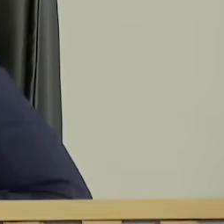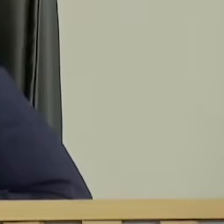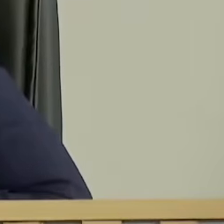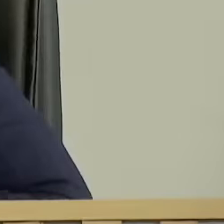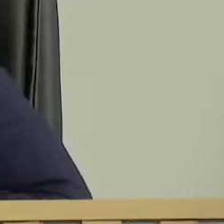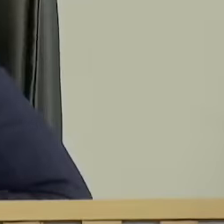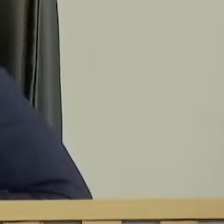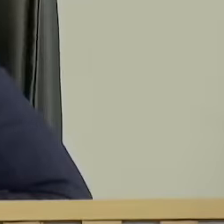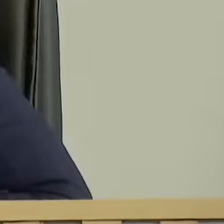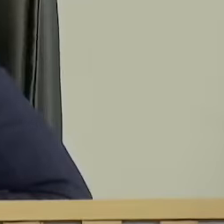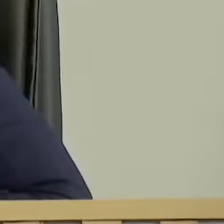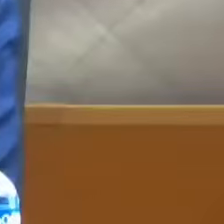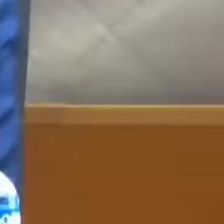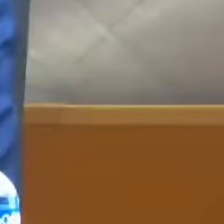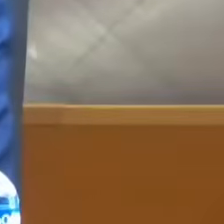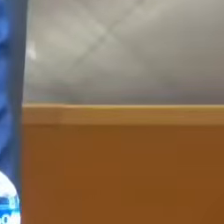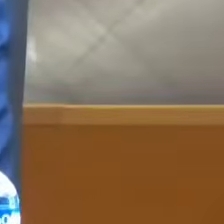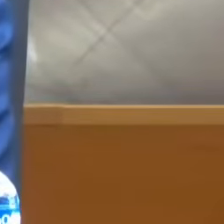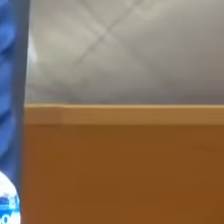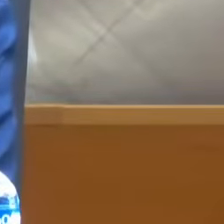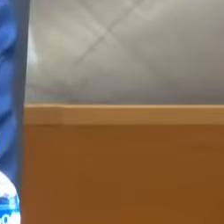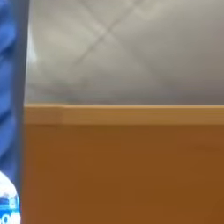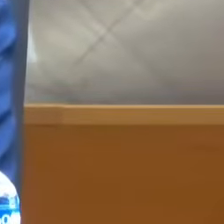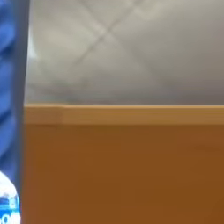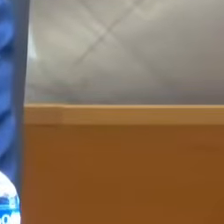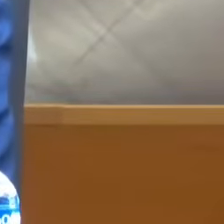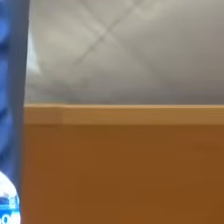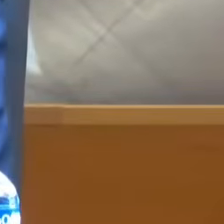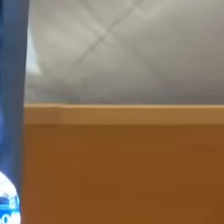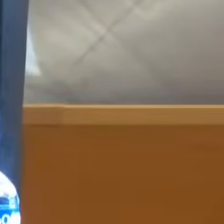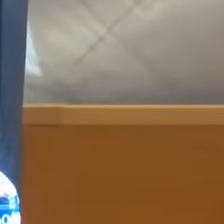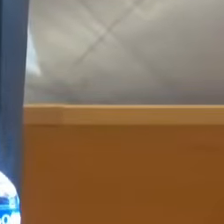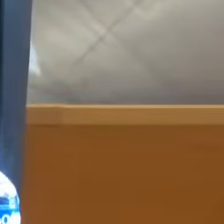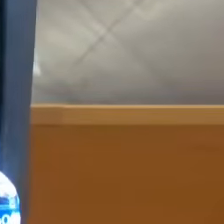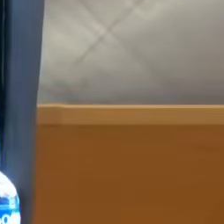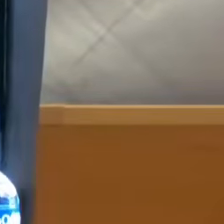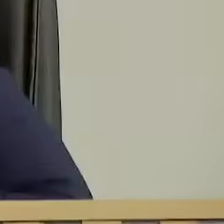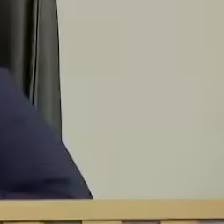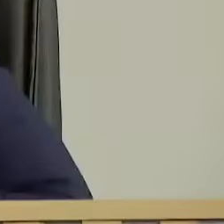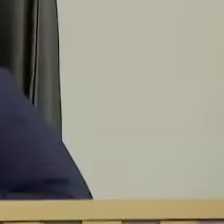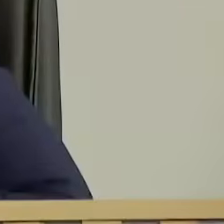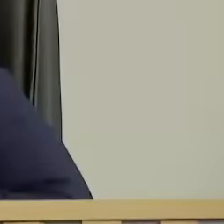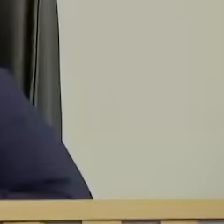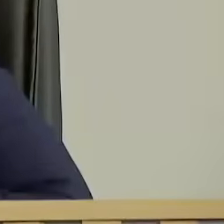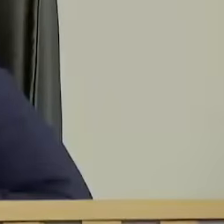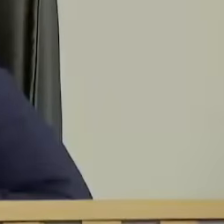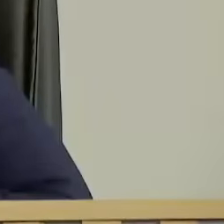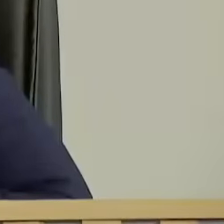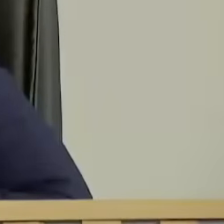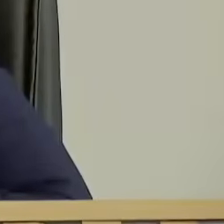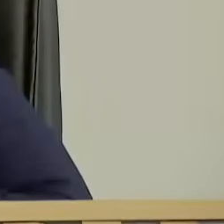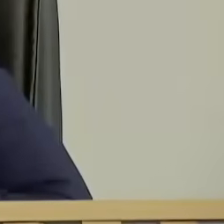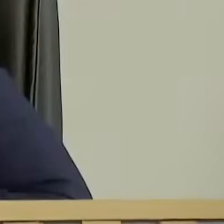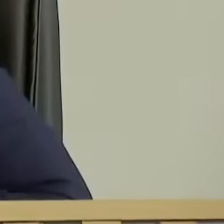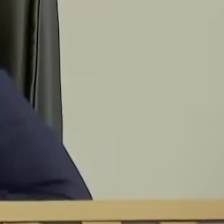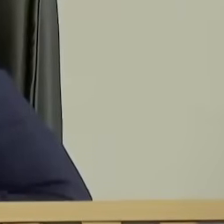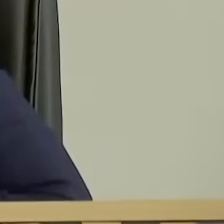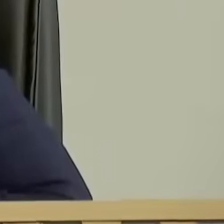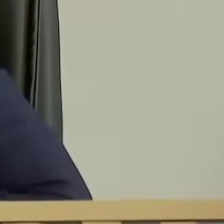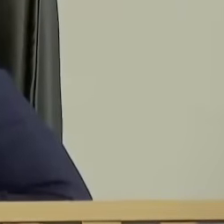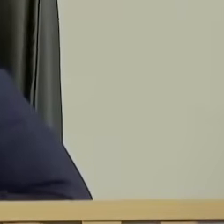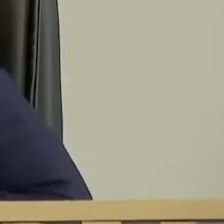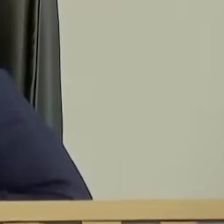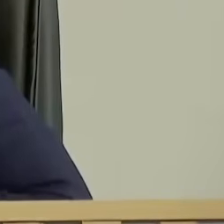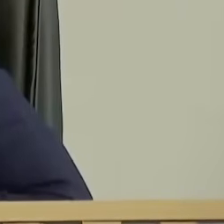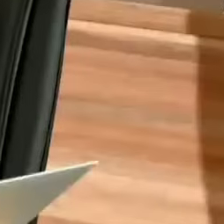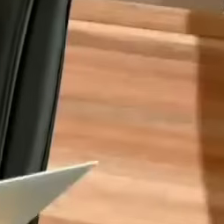not referring to the co-commissioner Kumalo who's here. This one is a Lieutenant General